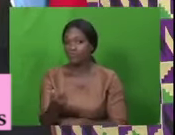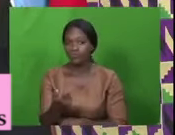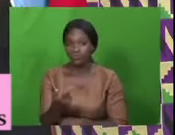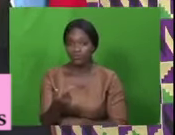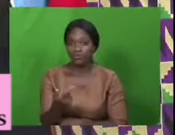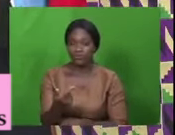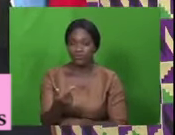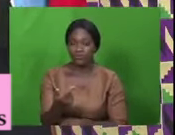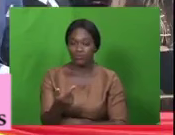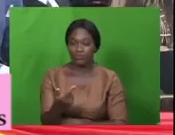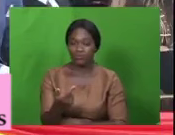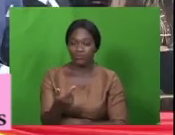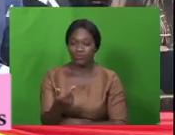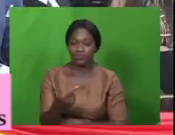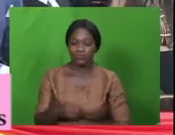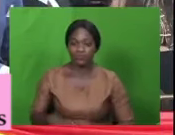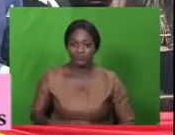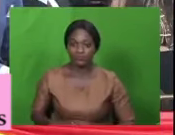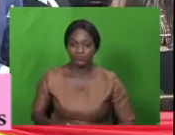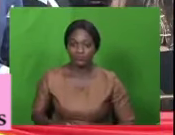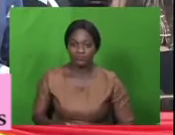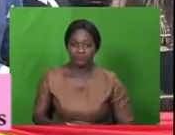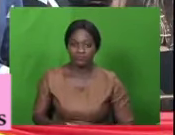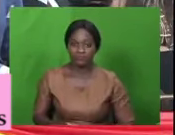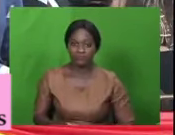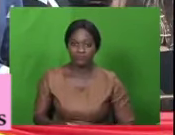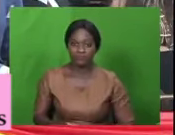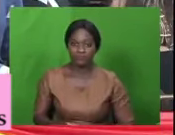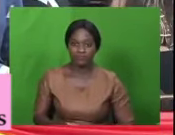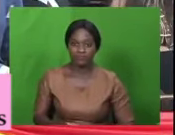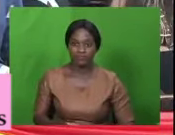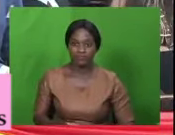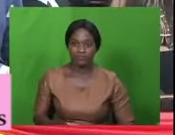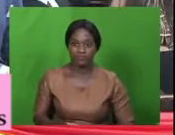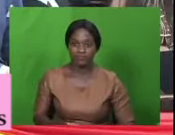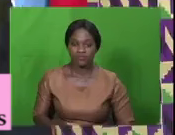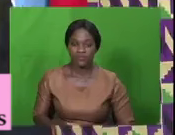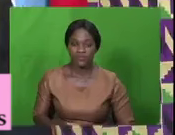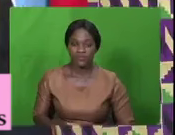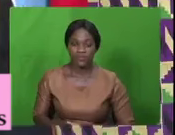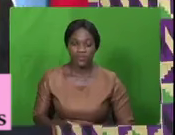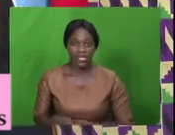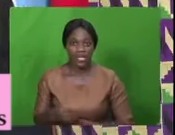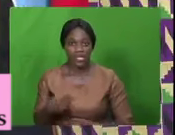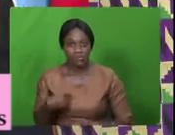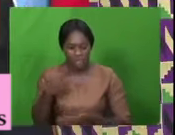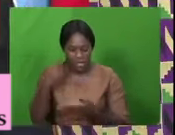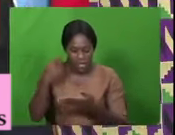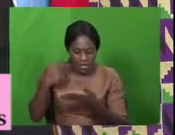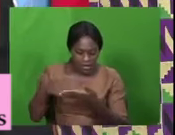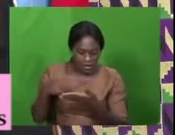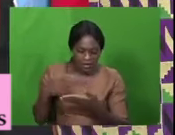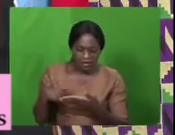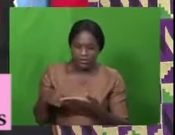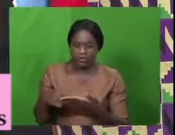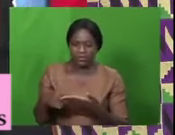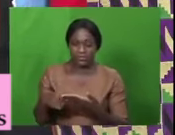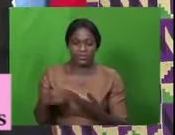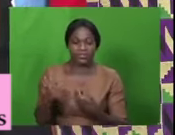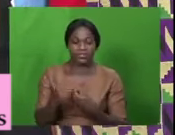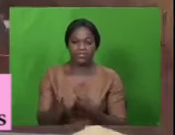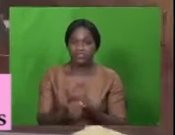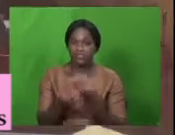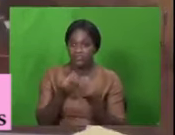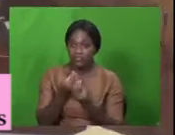and confidence. Mr. Speaker, when we make an assessment of what the state of the nation is, it